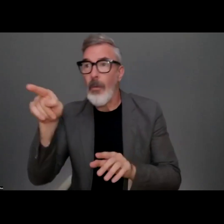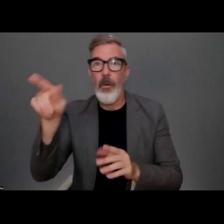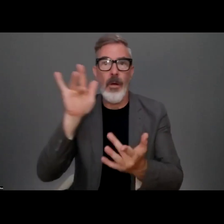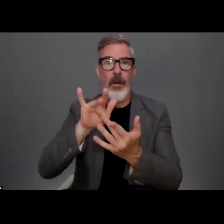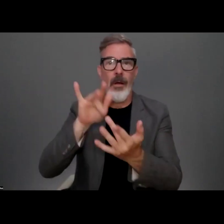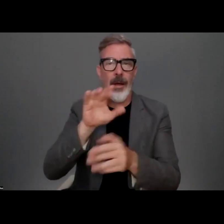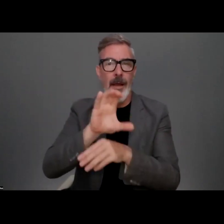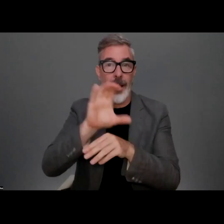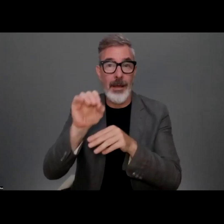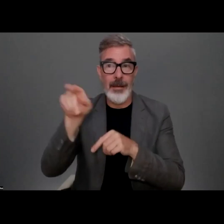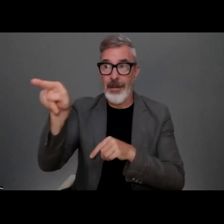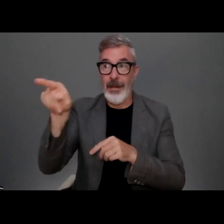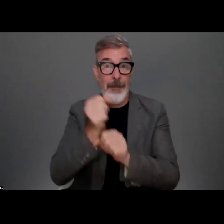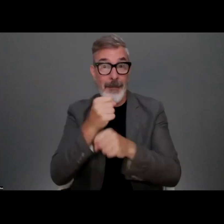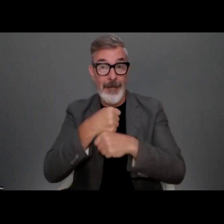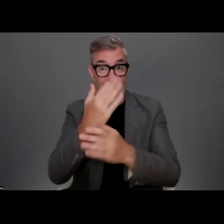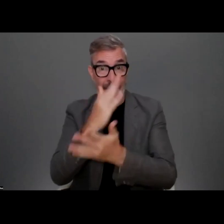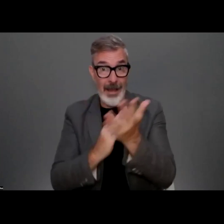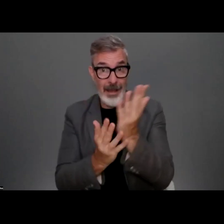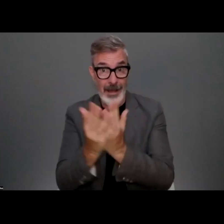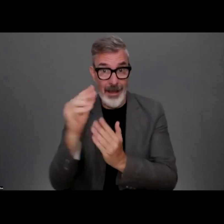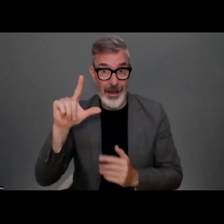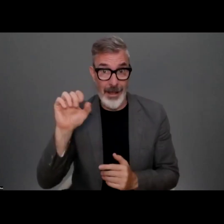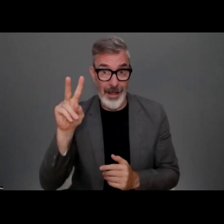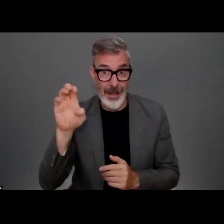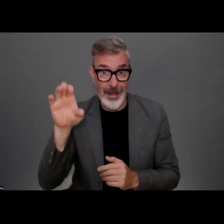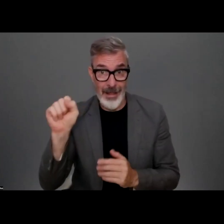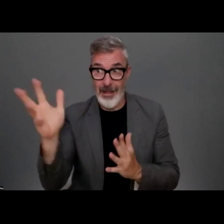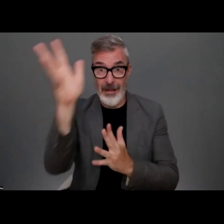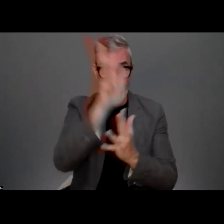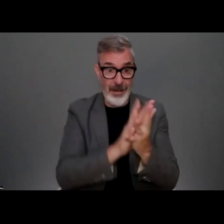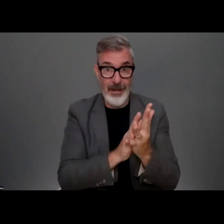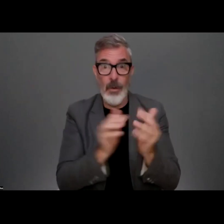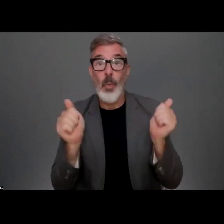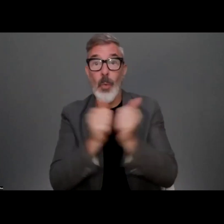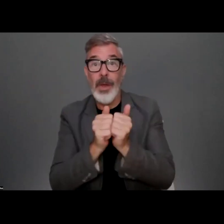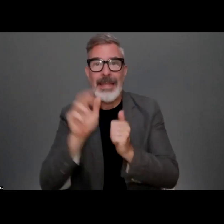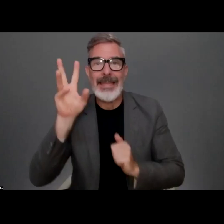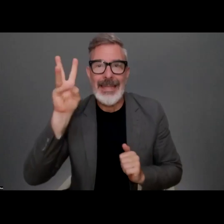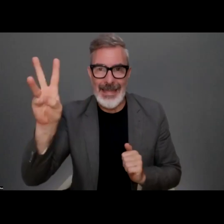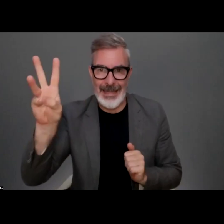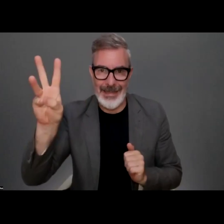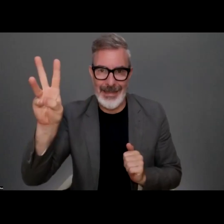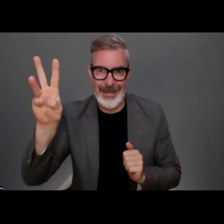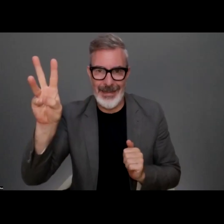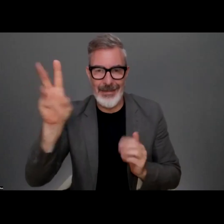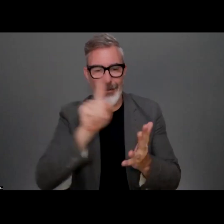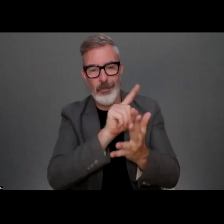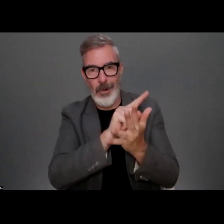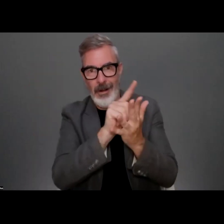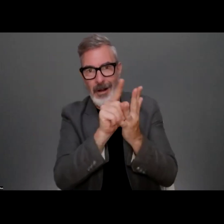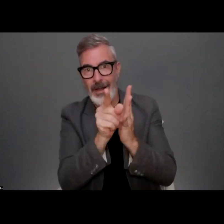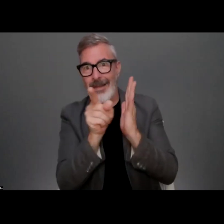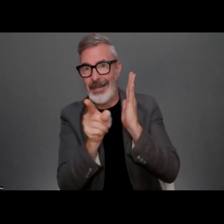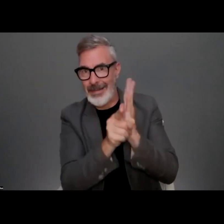custom make gloves for this gentleman so that he can comfortably work. And that's an excellent productivity